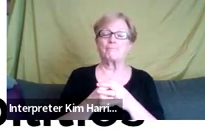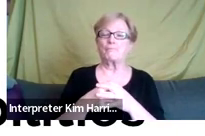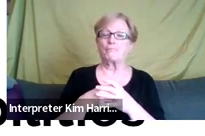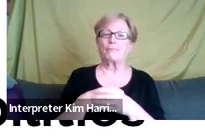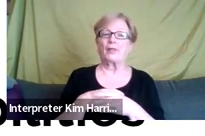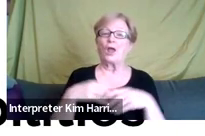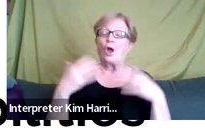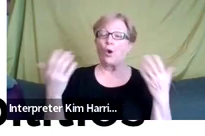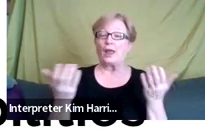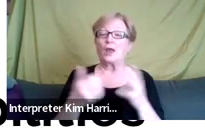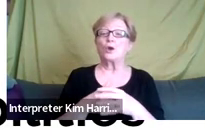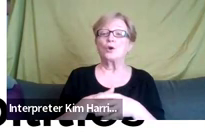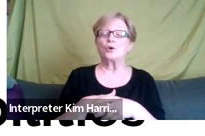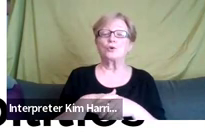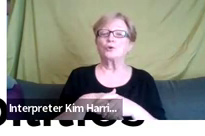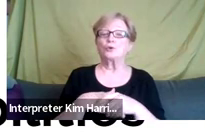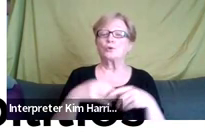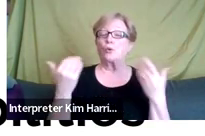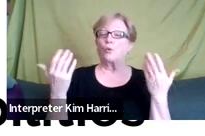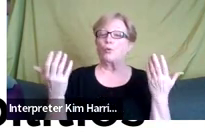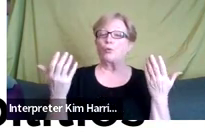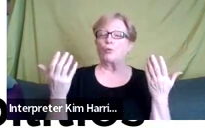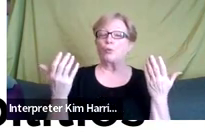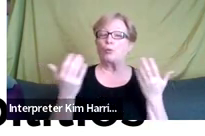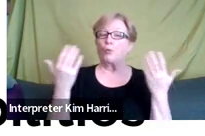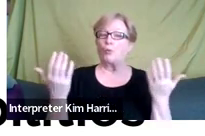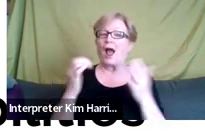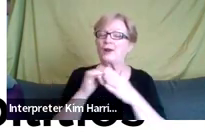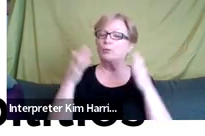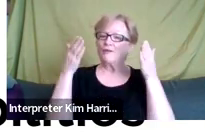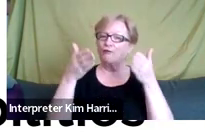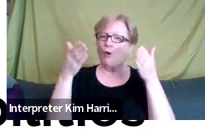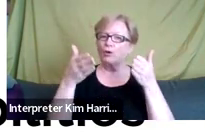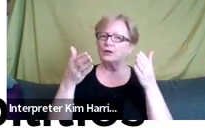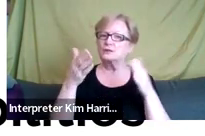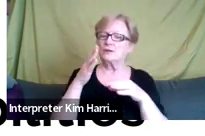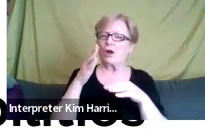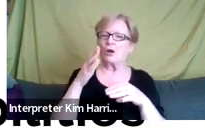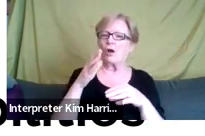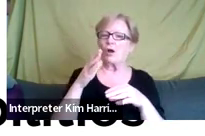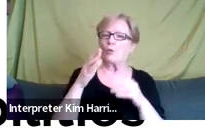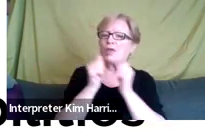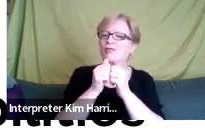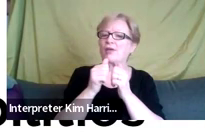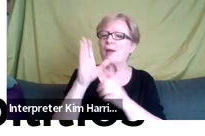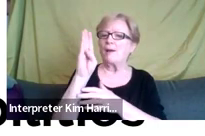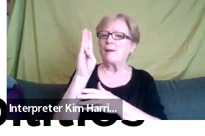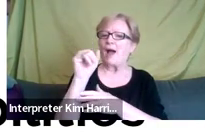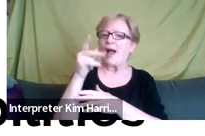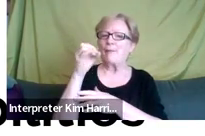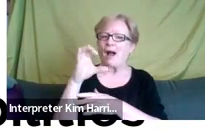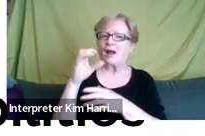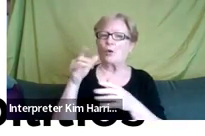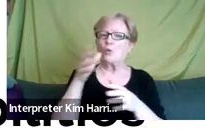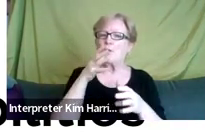So why are we even focusing on BIPOC women with disabilities